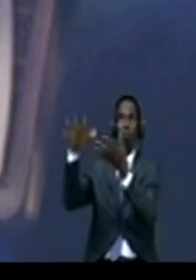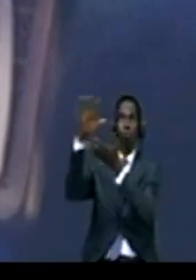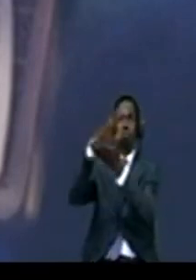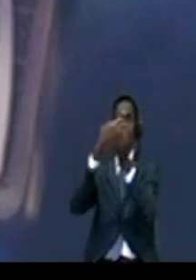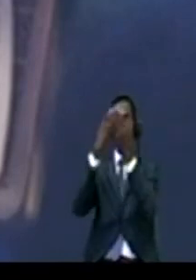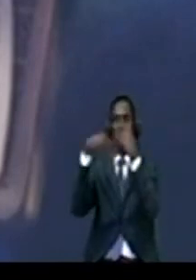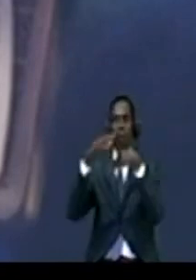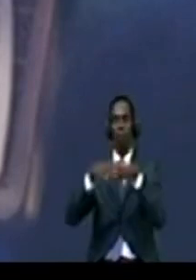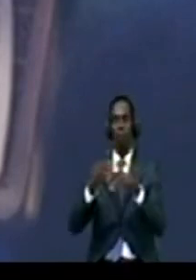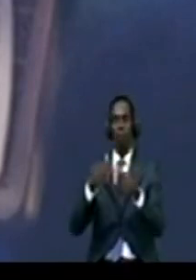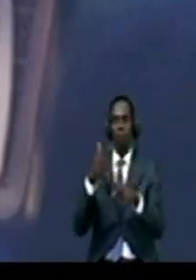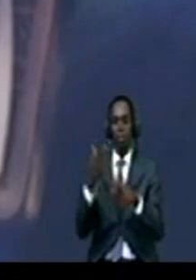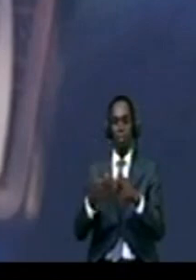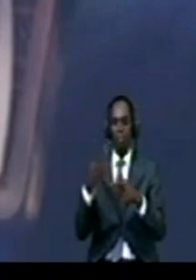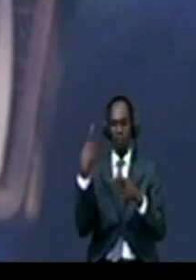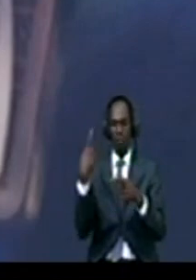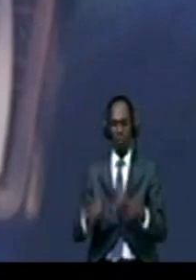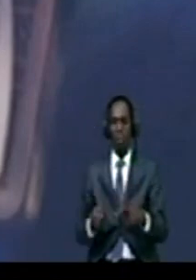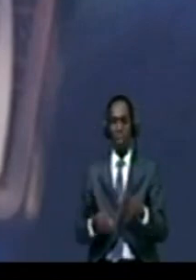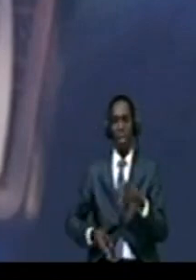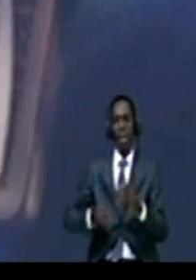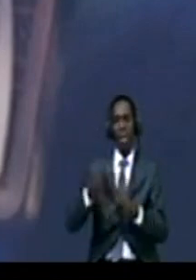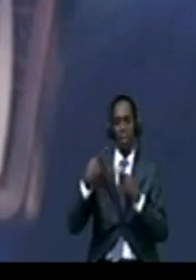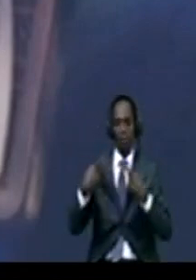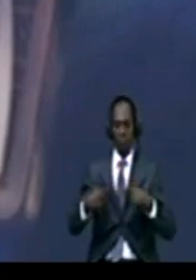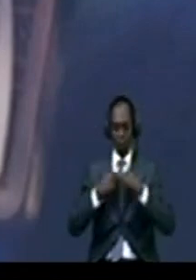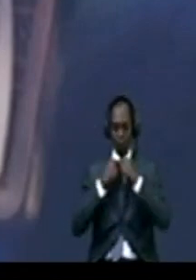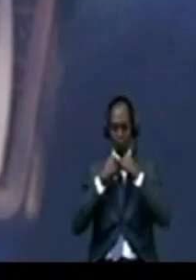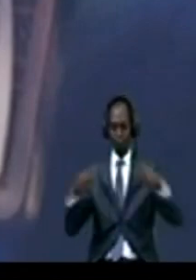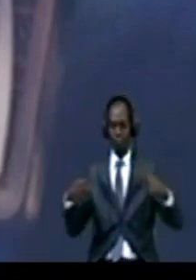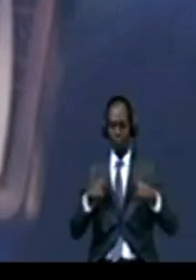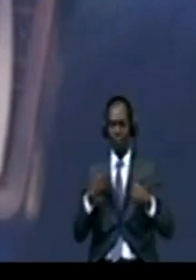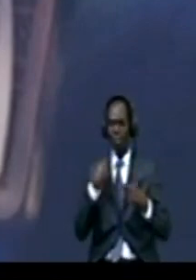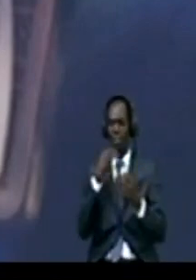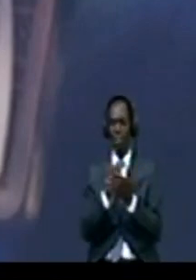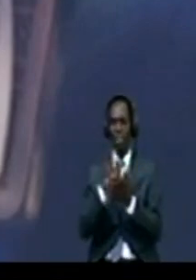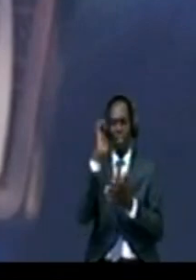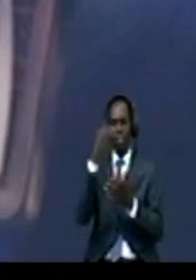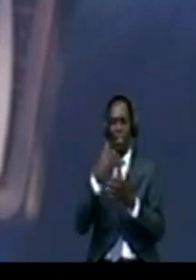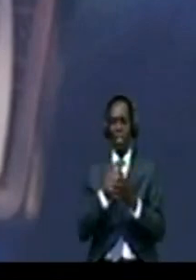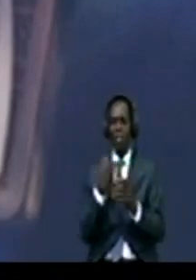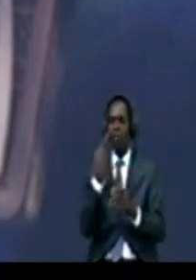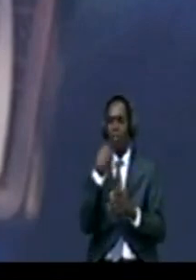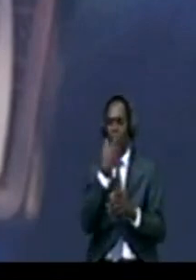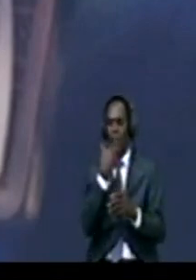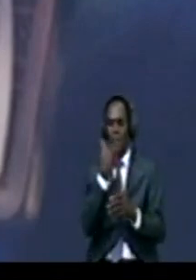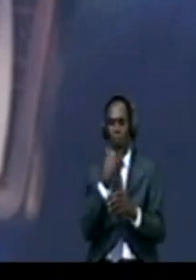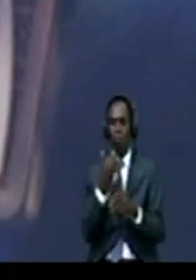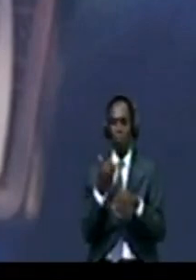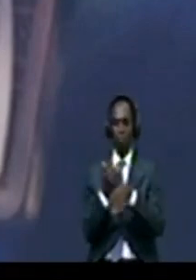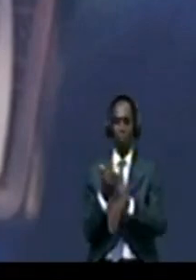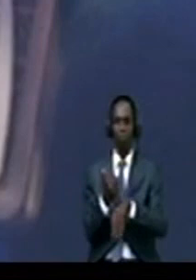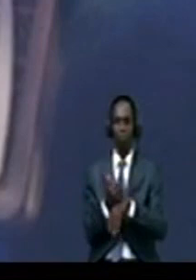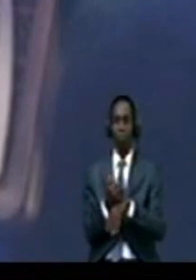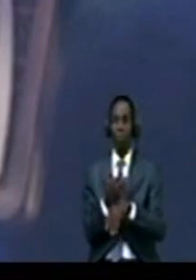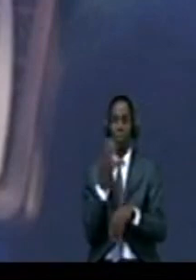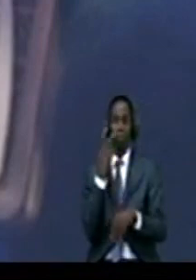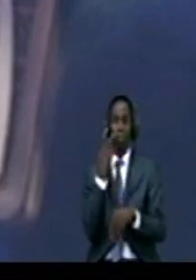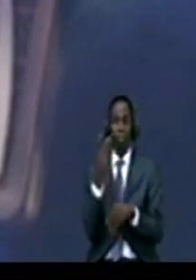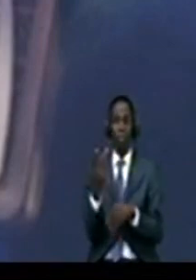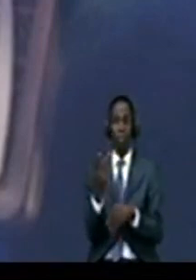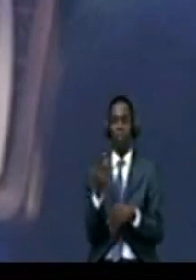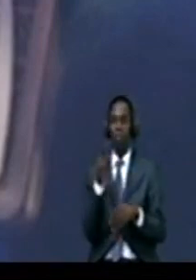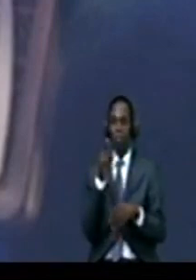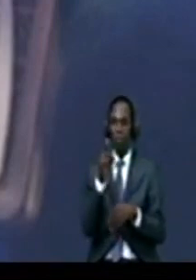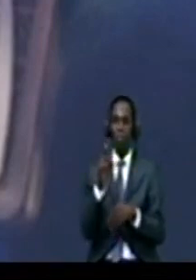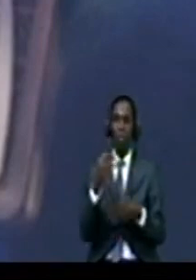high priest rent his clothes, saying, He hath spoken blasphemy. What further need have we of witnesses? Behold, now ye